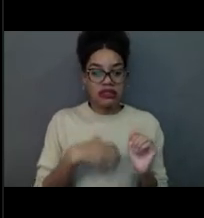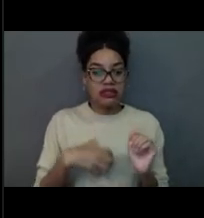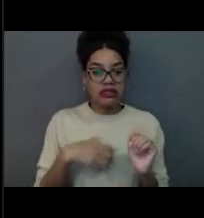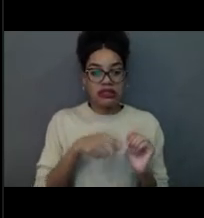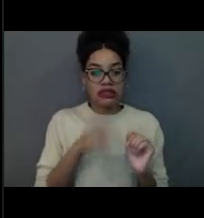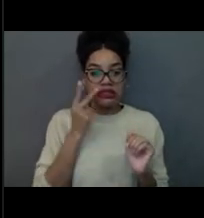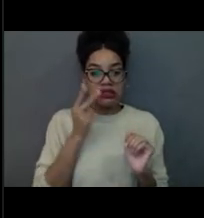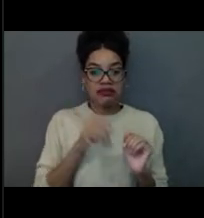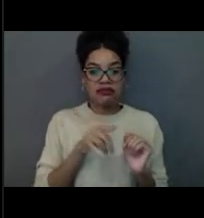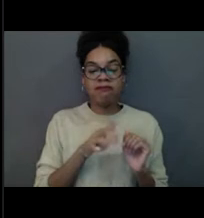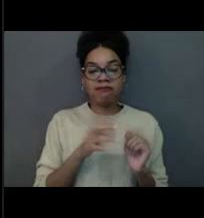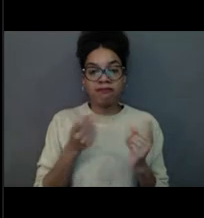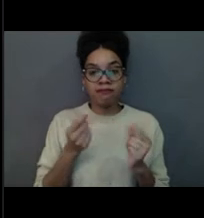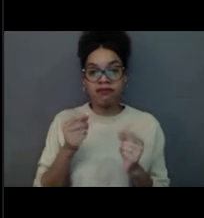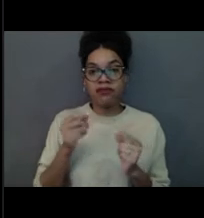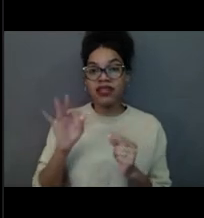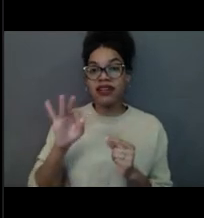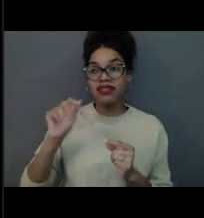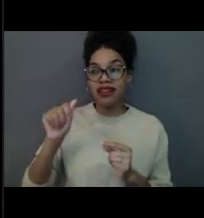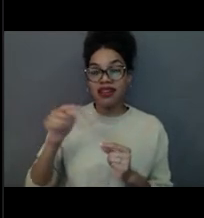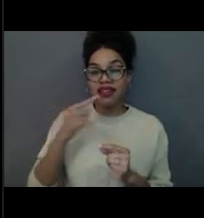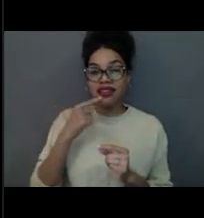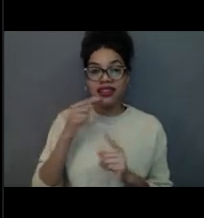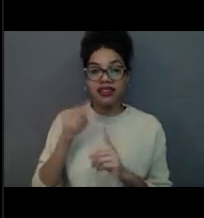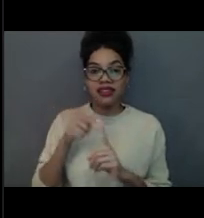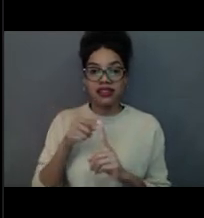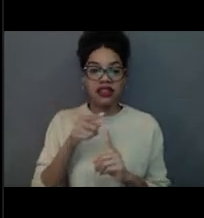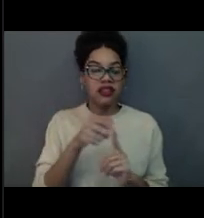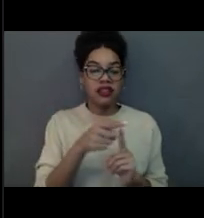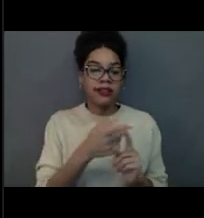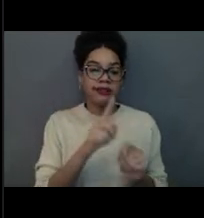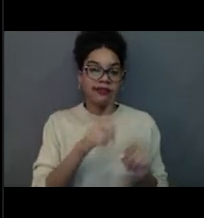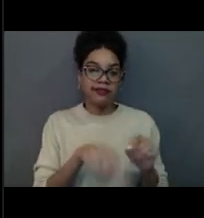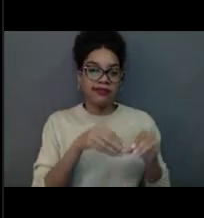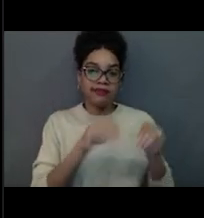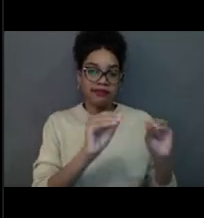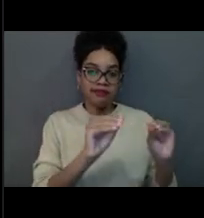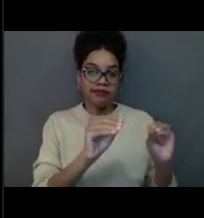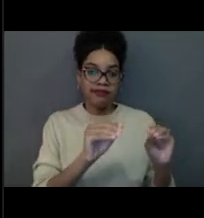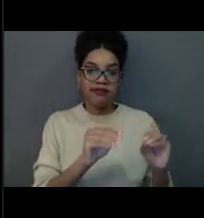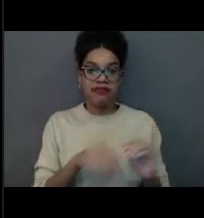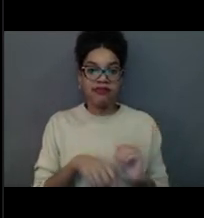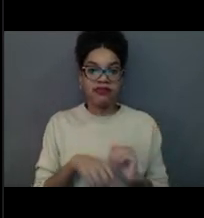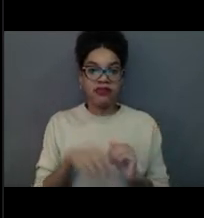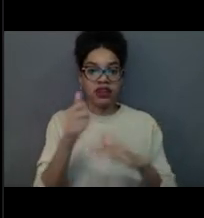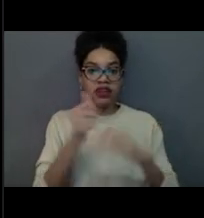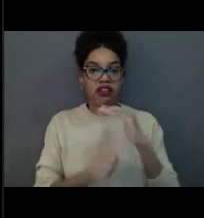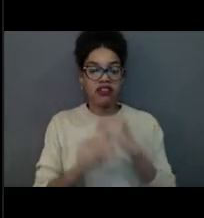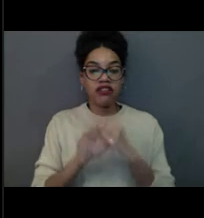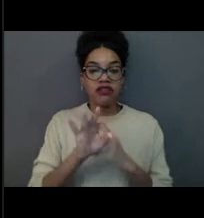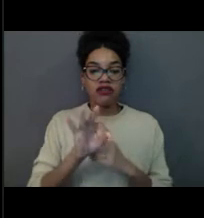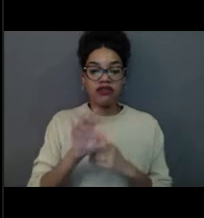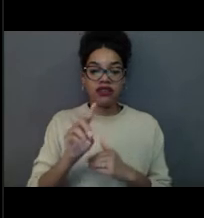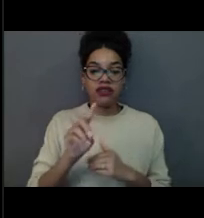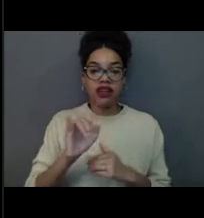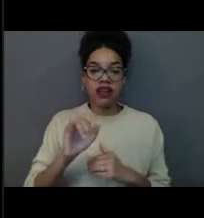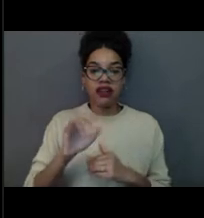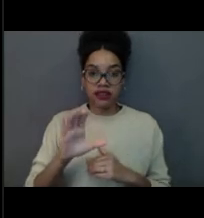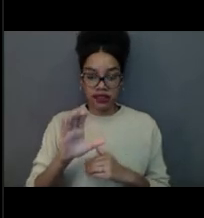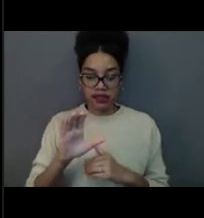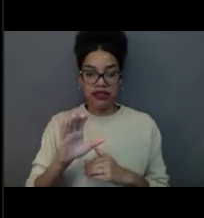regulations renders that adulterated under the FD&C Act, which is the Food, Drug, and Cosmetic Act. So